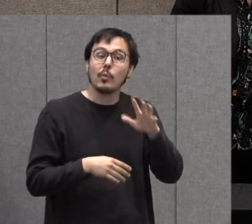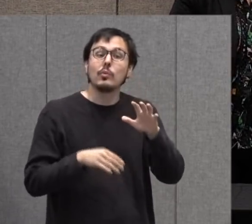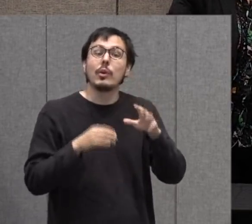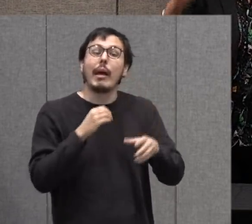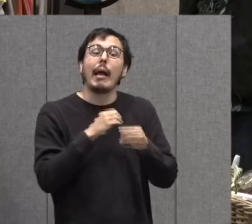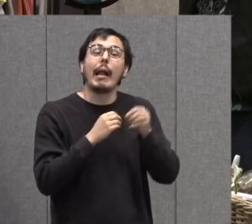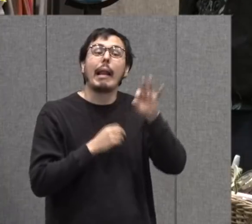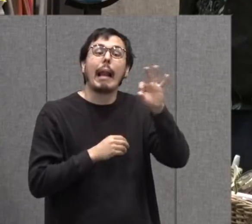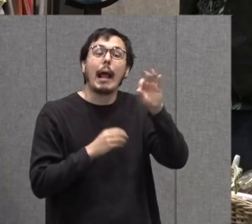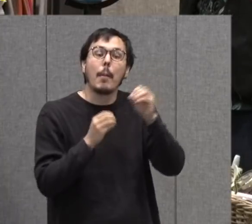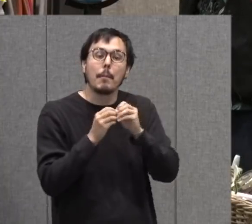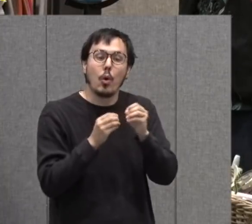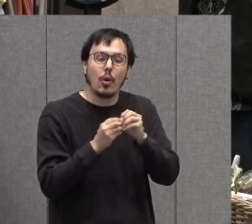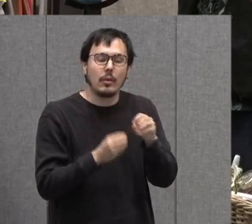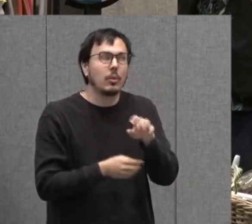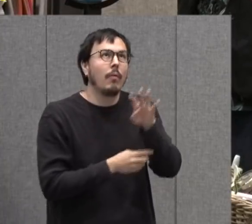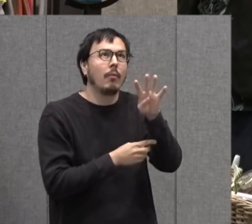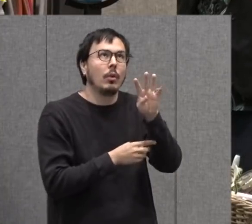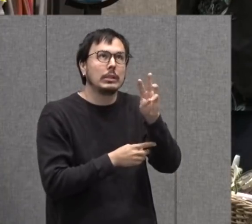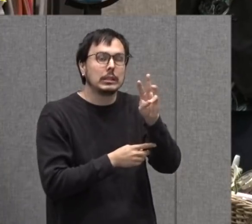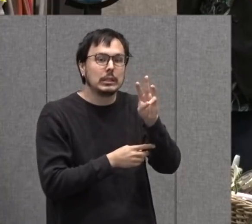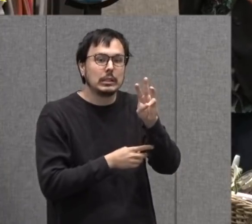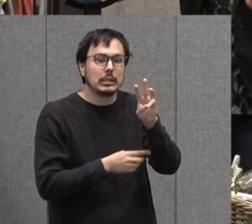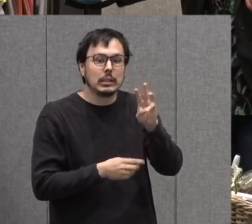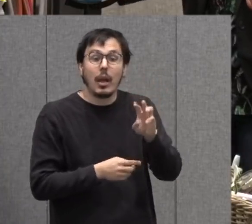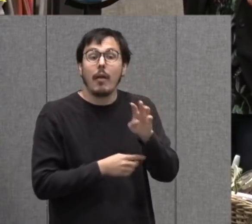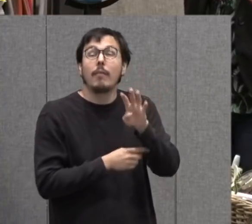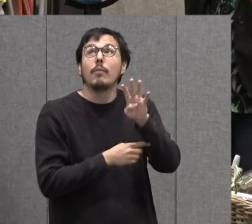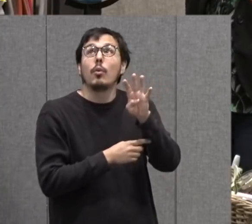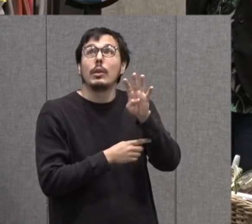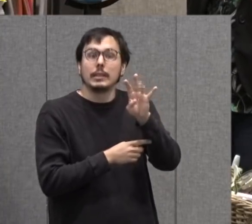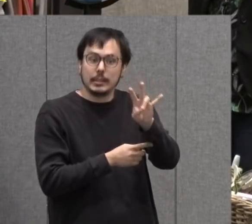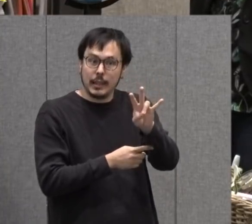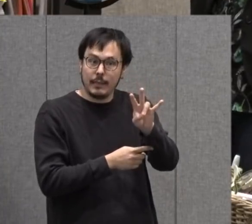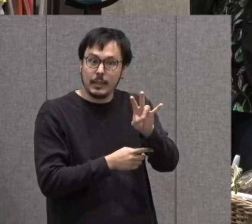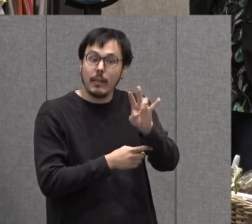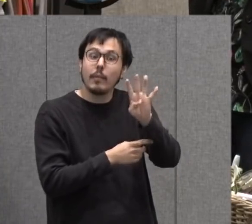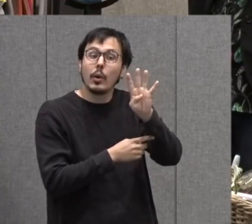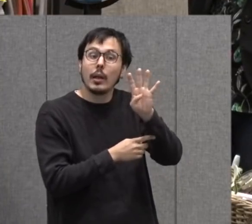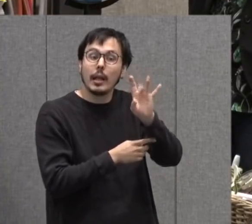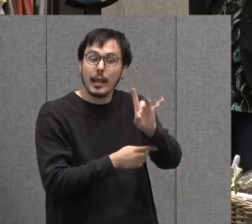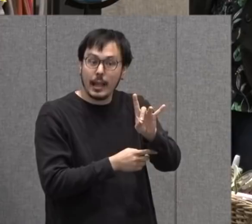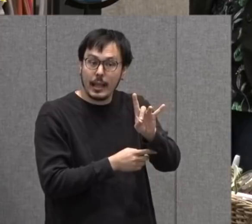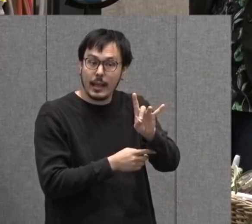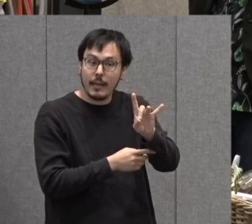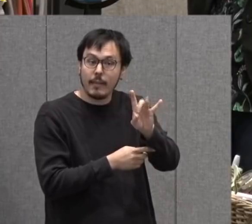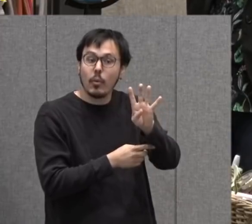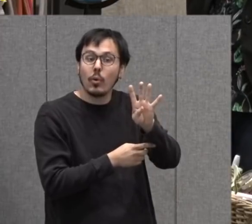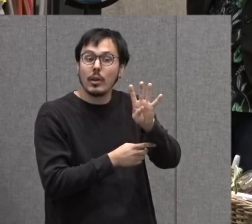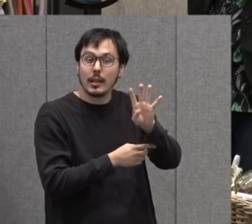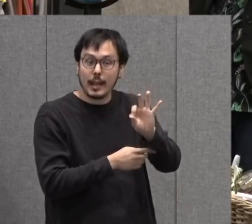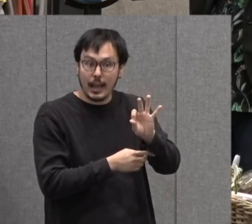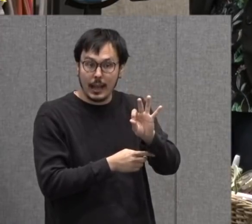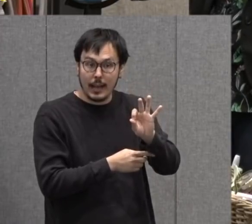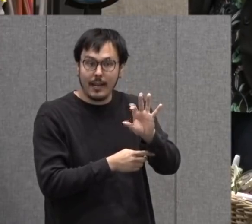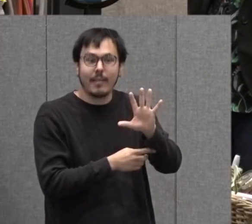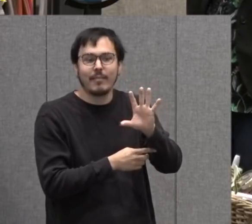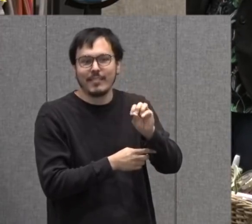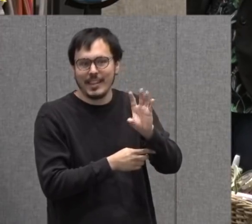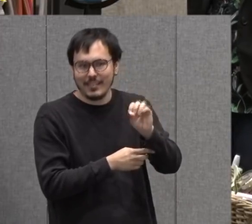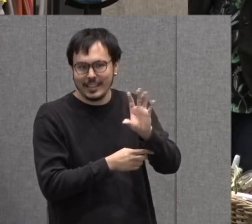Ready? Okay, 46, 47, 48, 49,